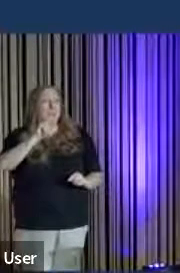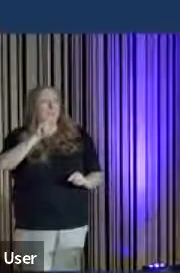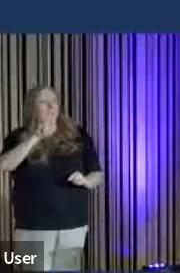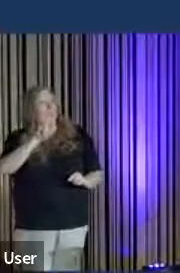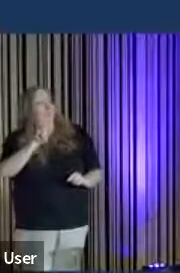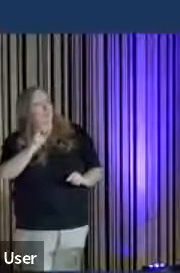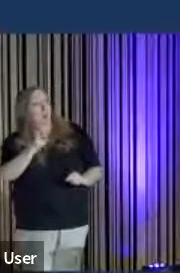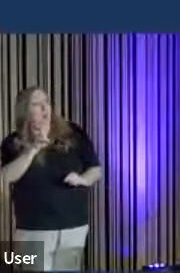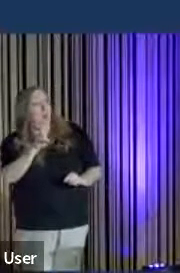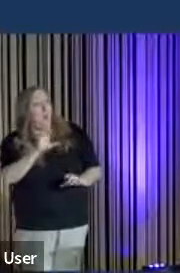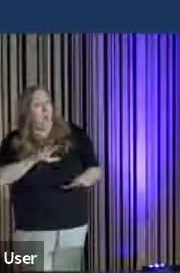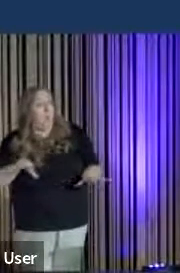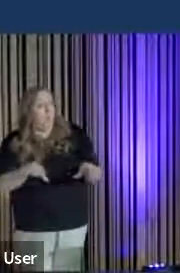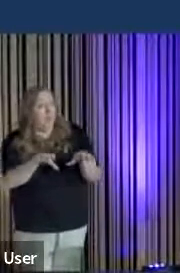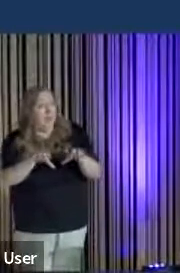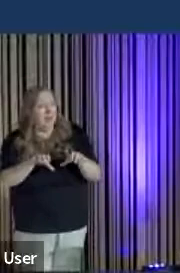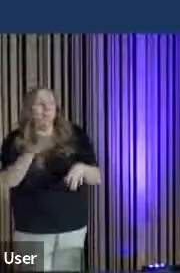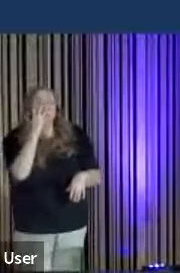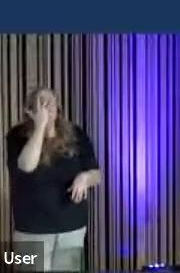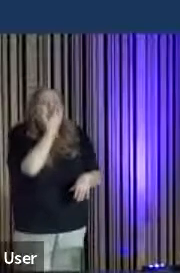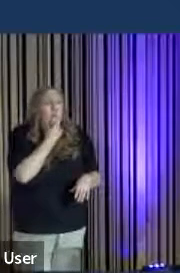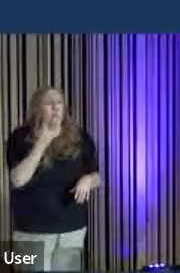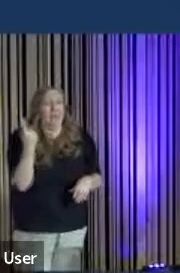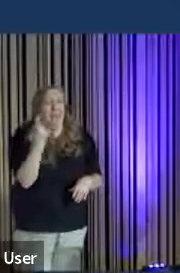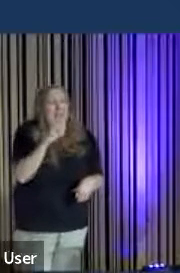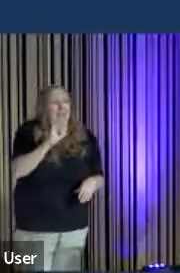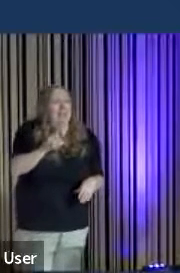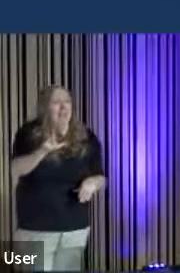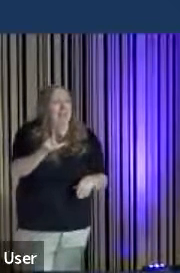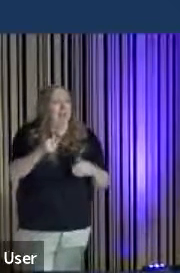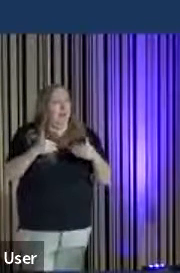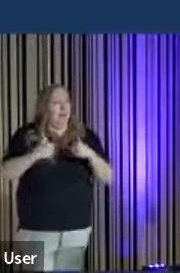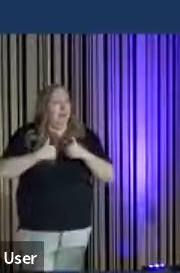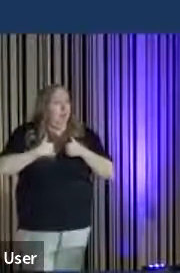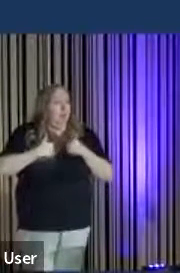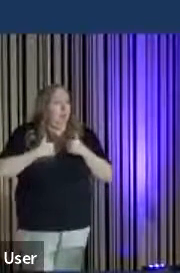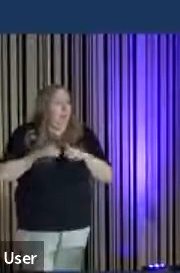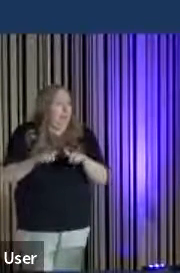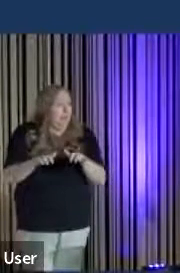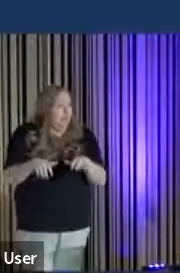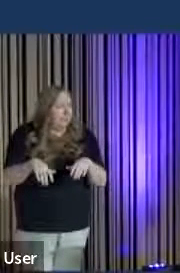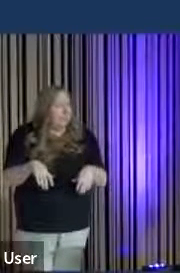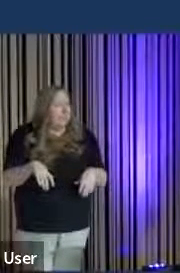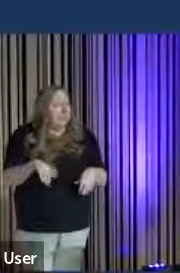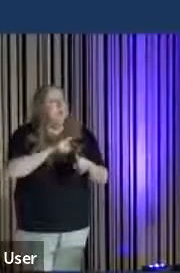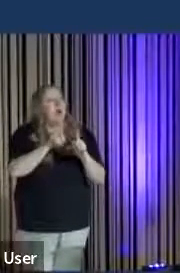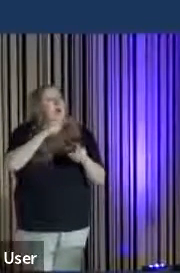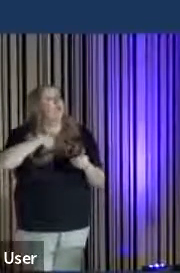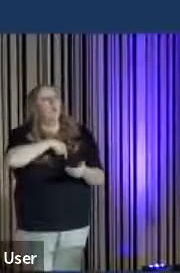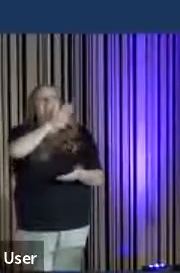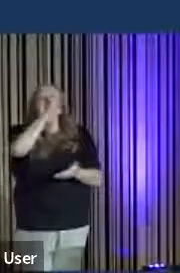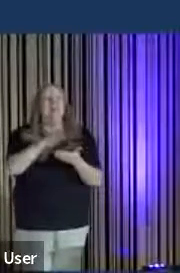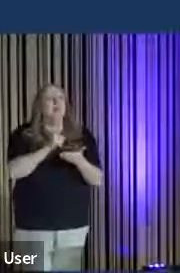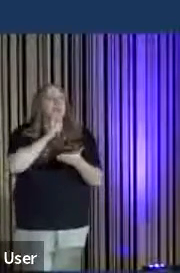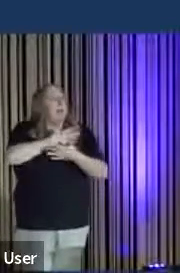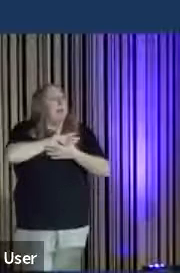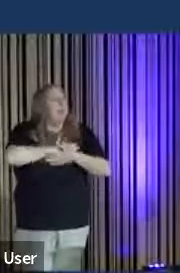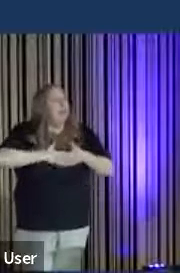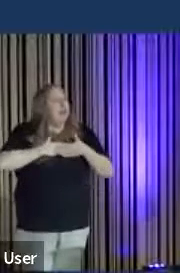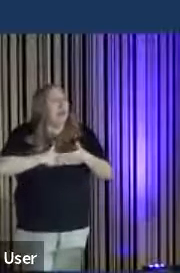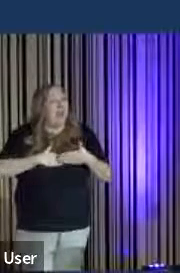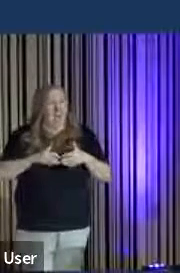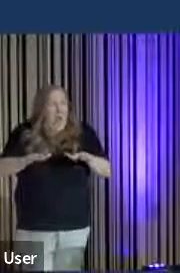beautiful organisms, single-celled organisms that you can see there. We never really appreciated their abundance because they're very fragile, they're difficult